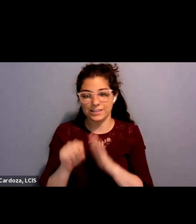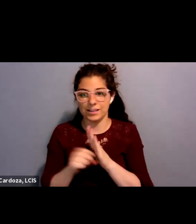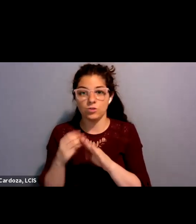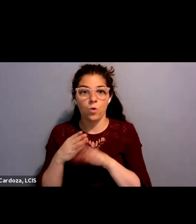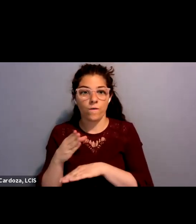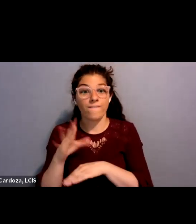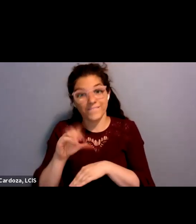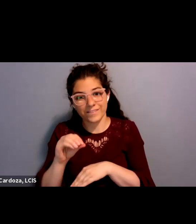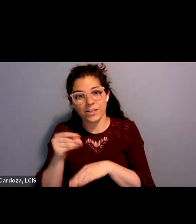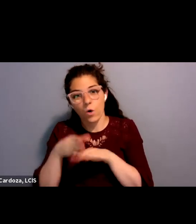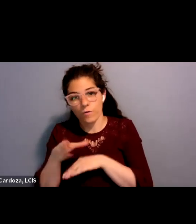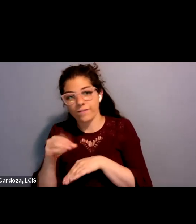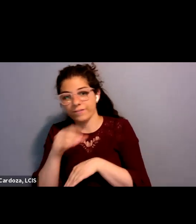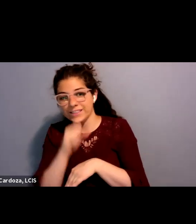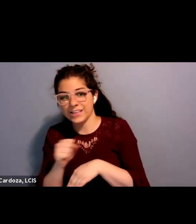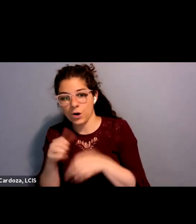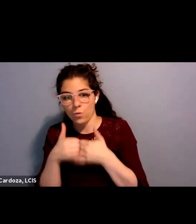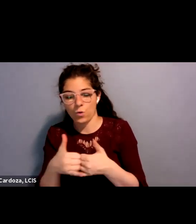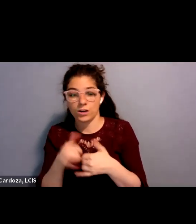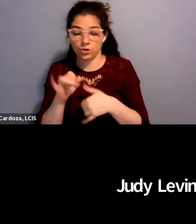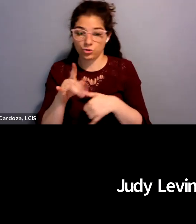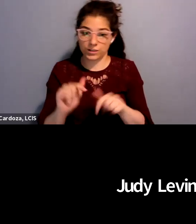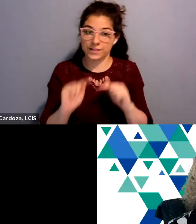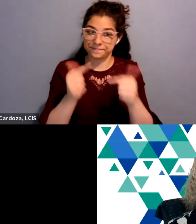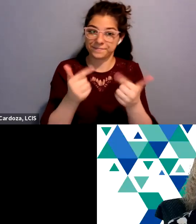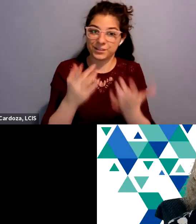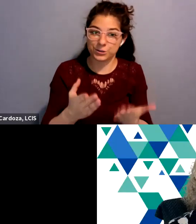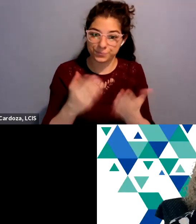Award. And now, Judy, I'll pass it off to you.